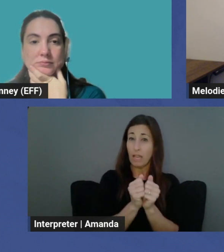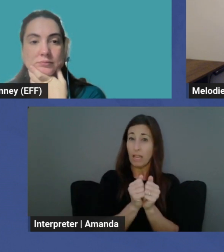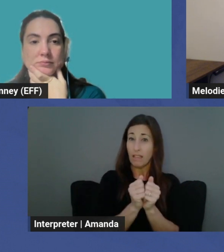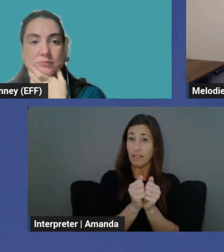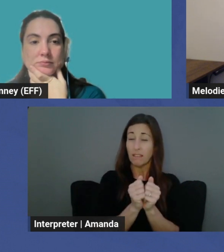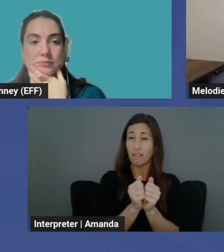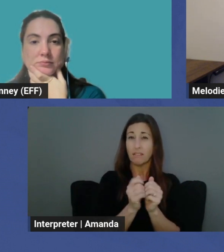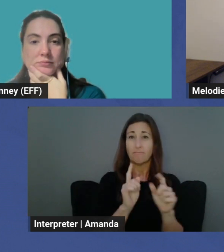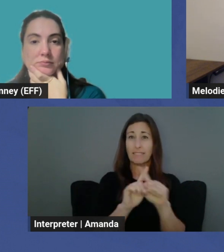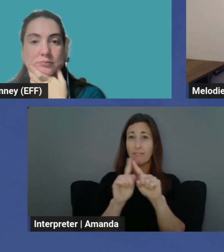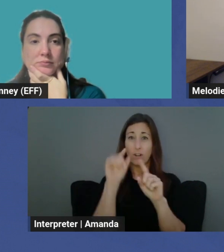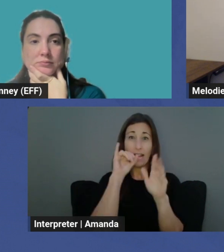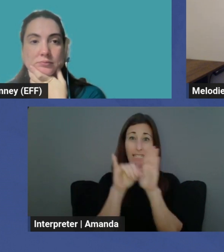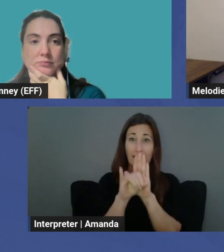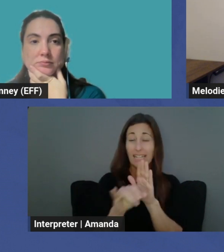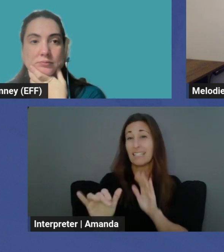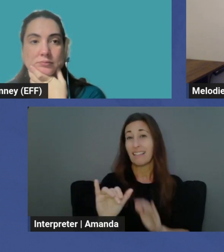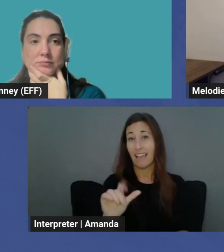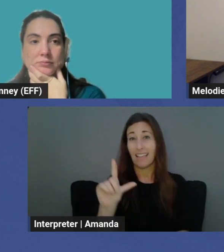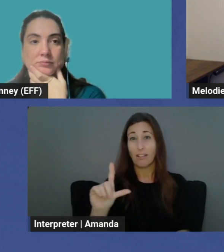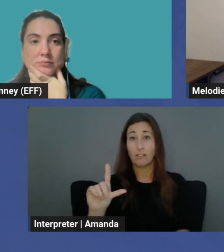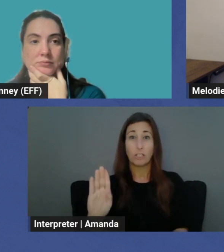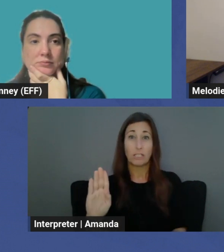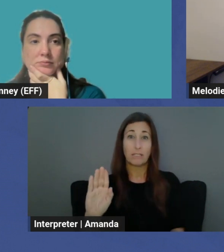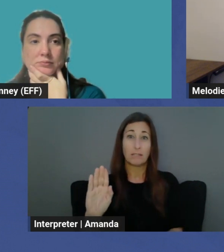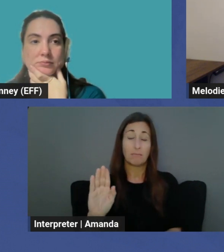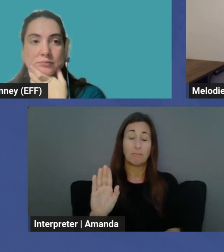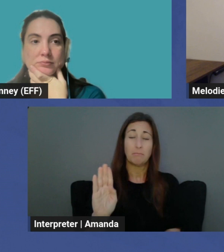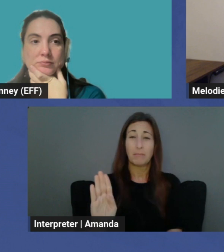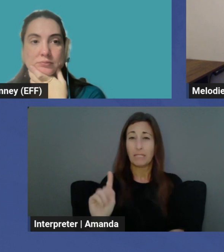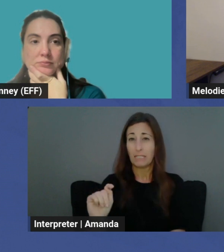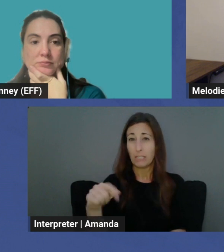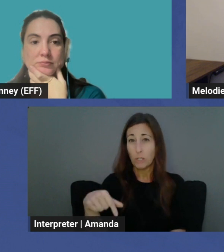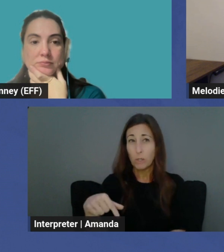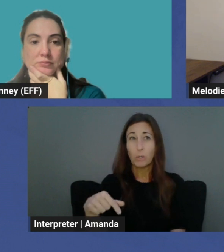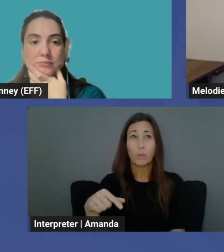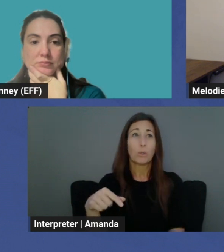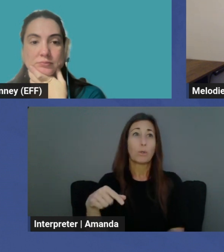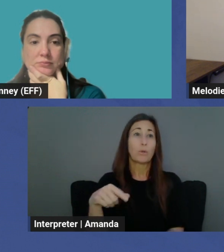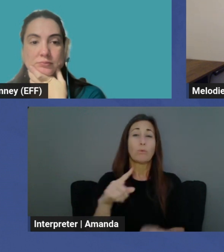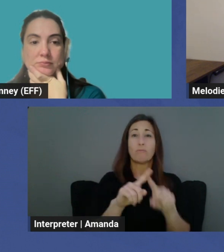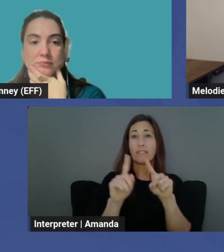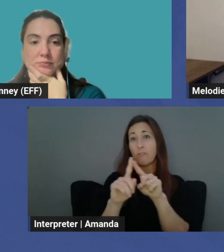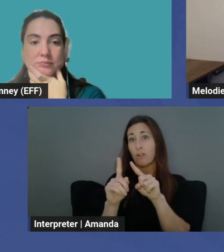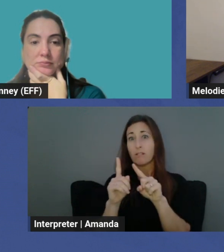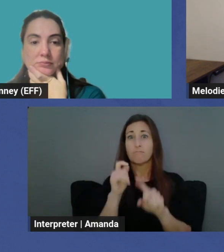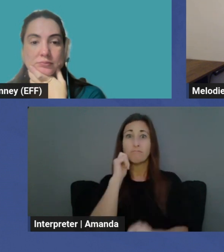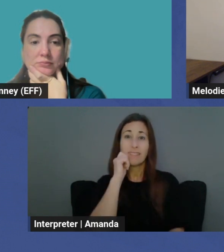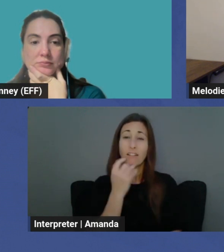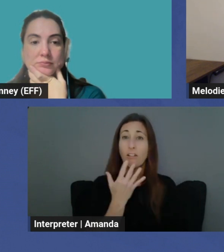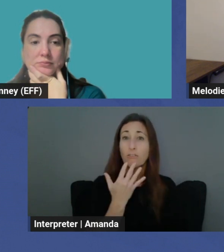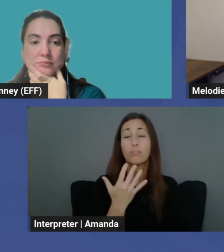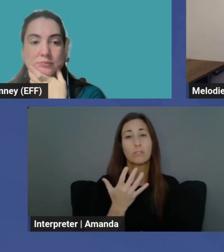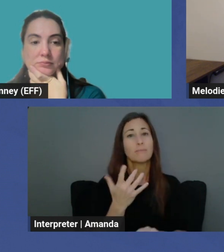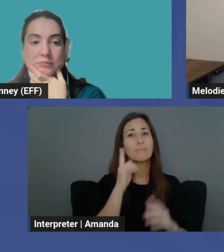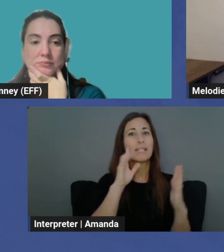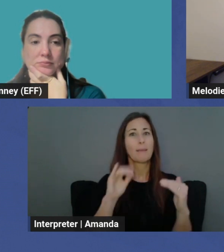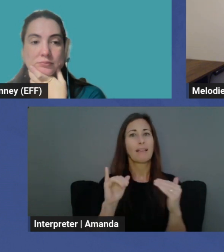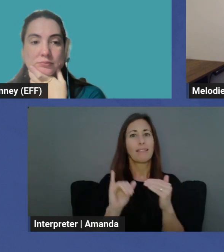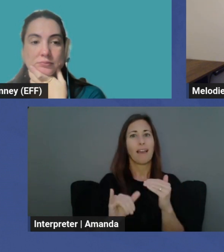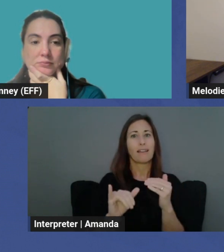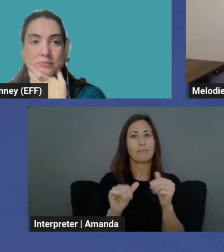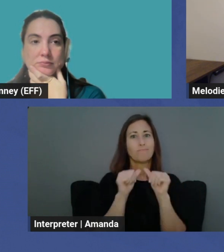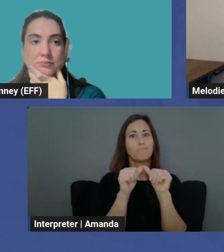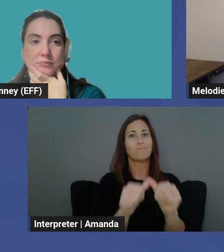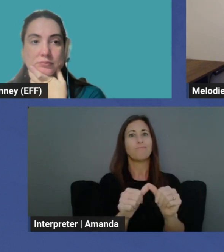like LGBTQ people of color. And we expect these trends to continue into